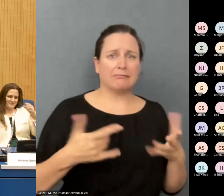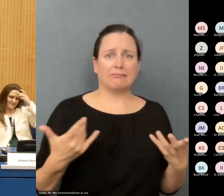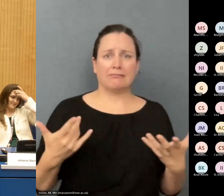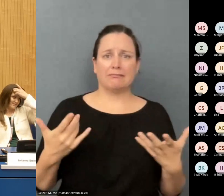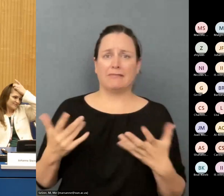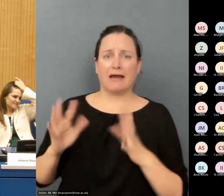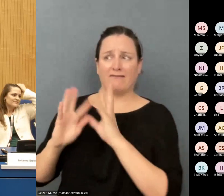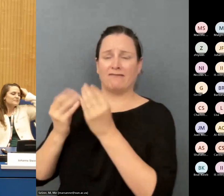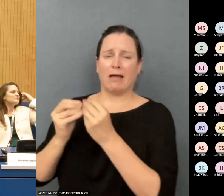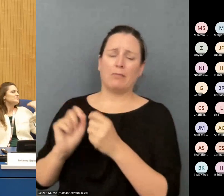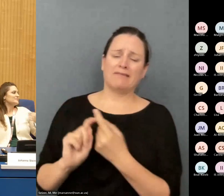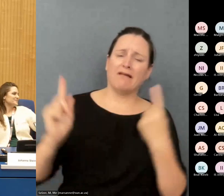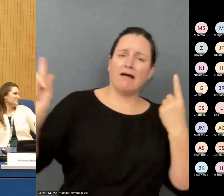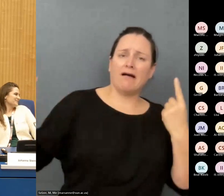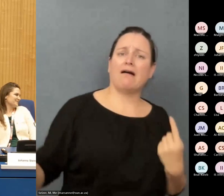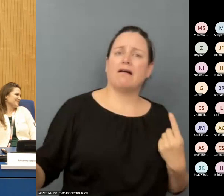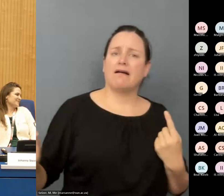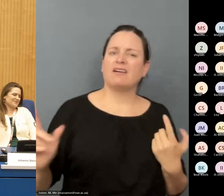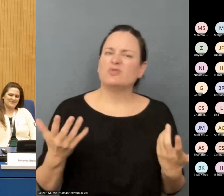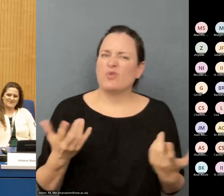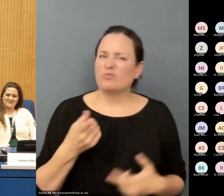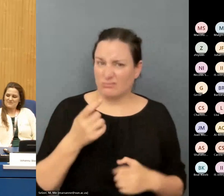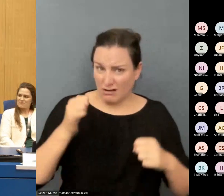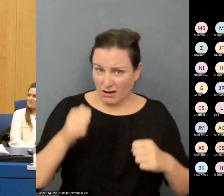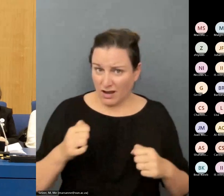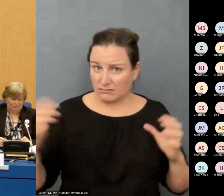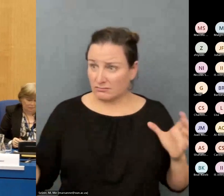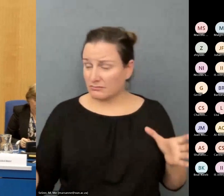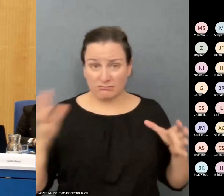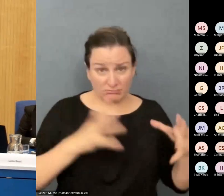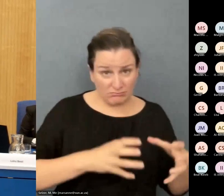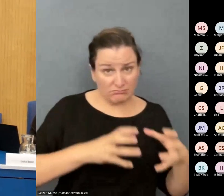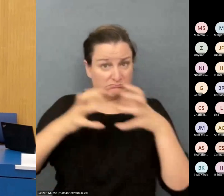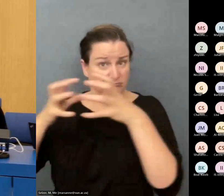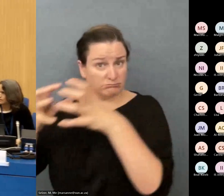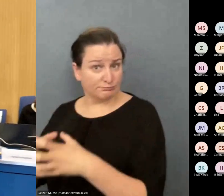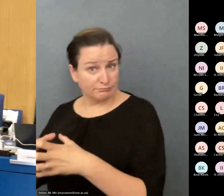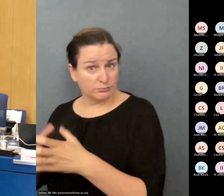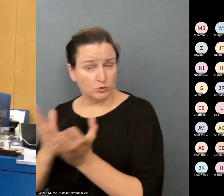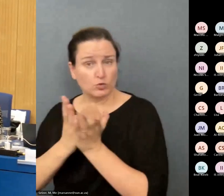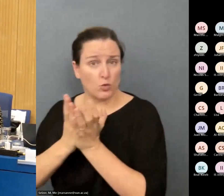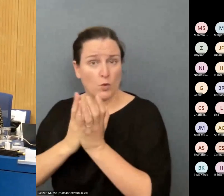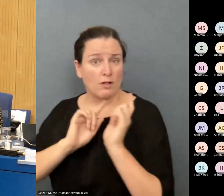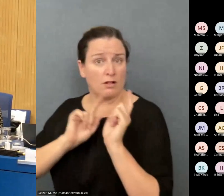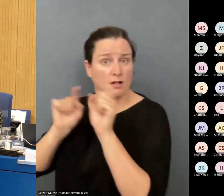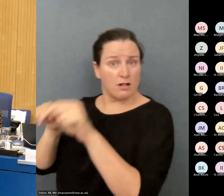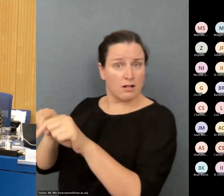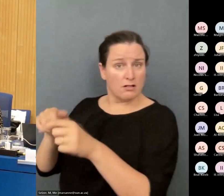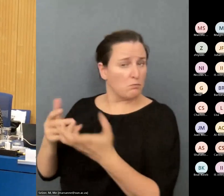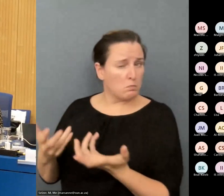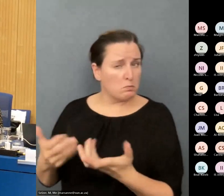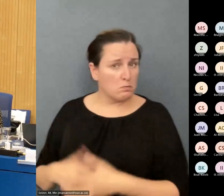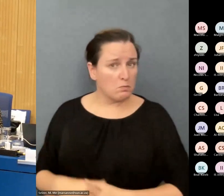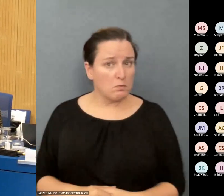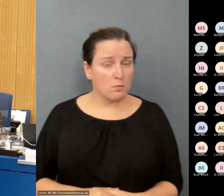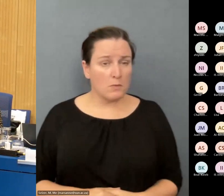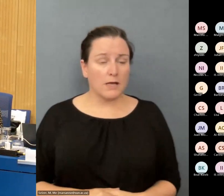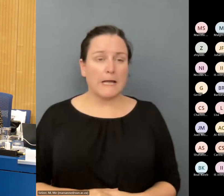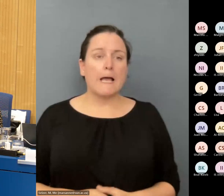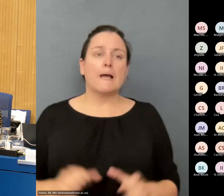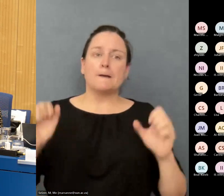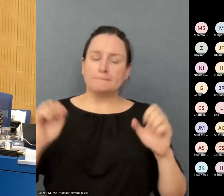Okay, so go ahead. Okay, thank you. Thank you for your question. Yes, we have tried digital